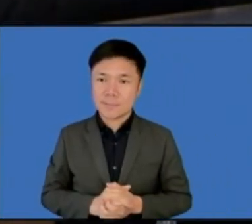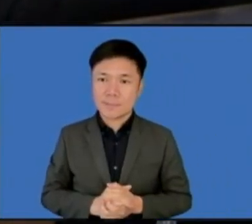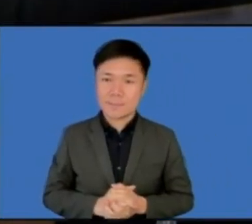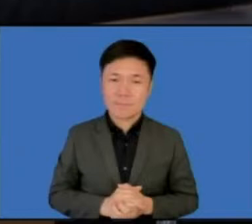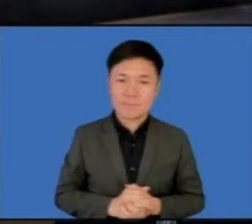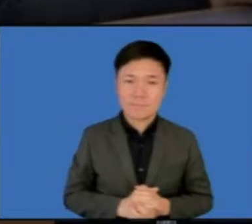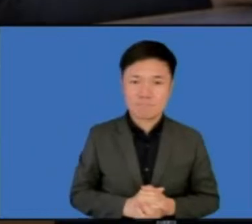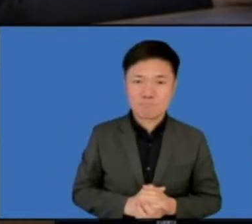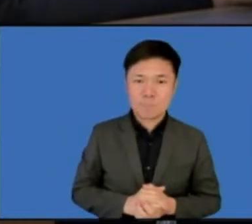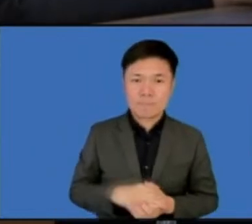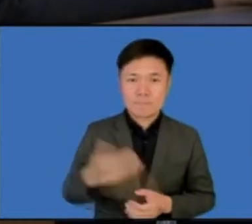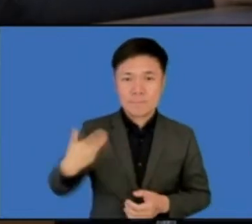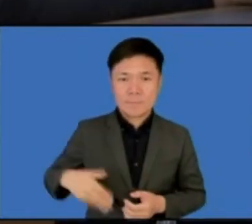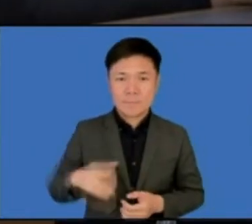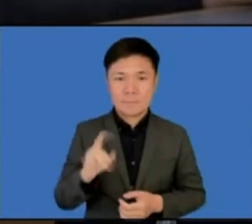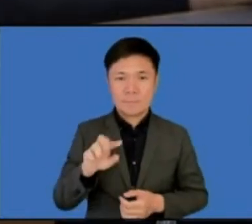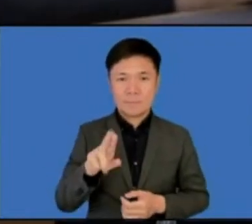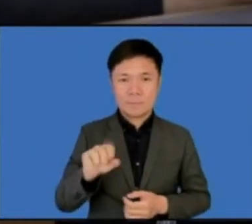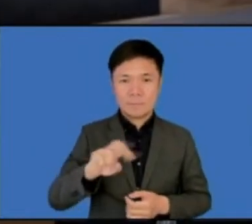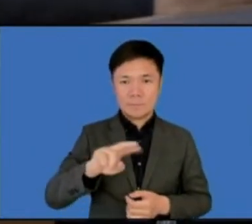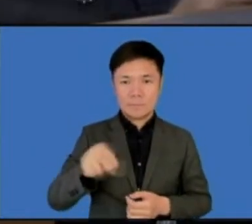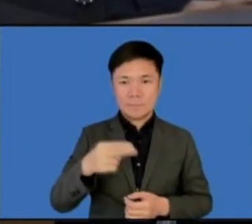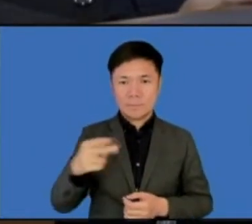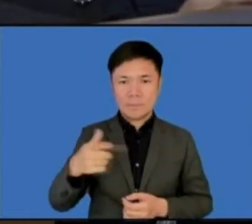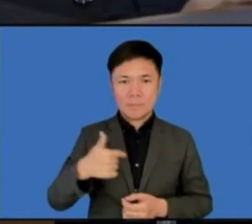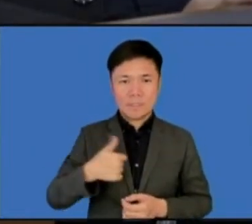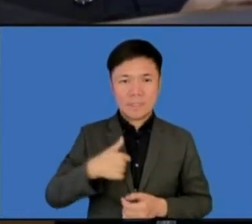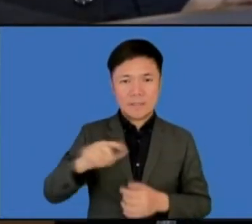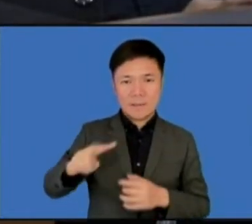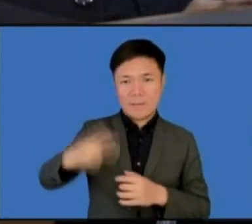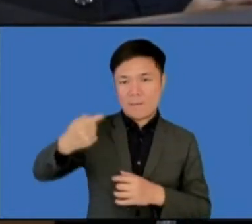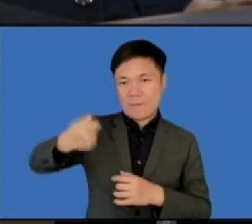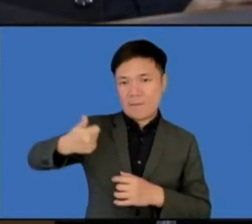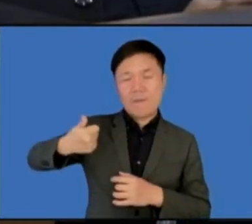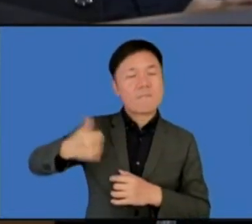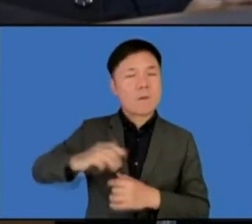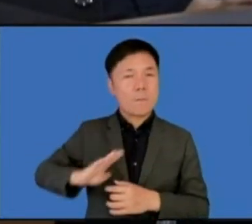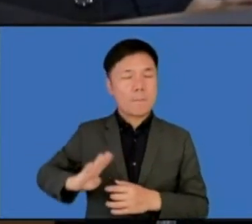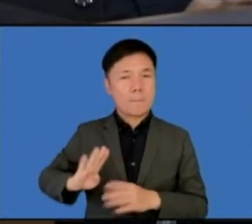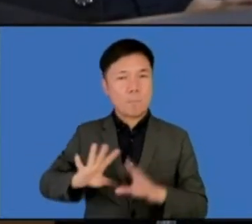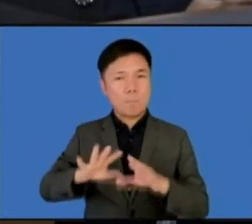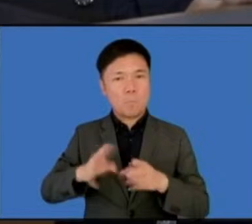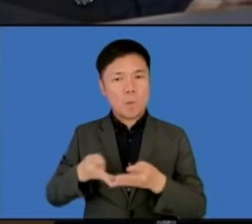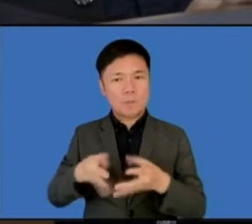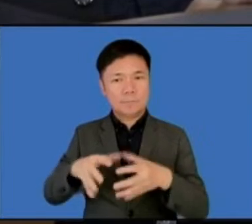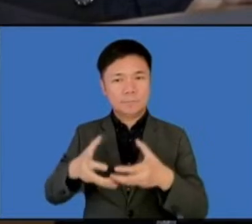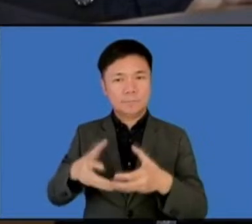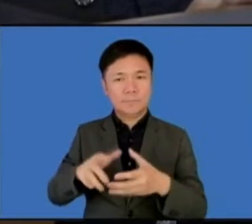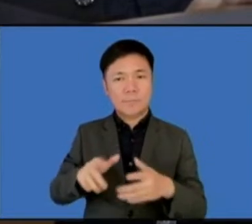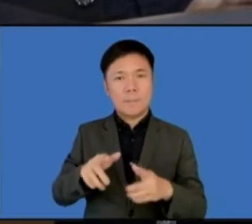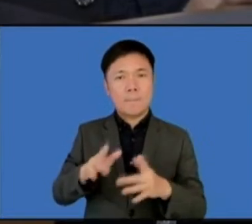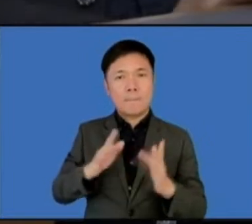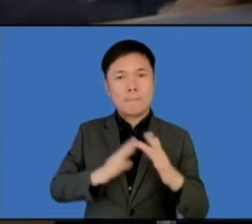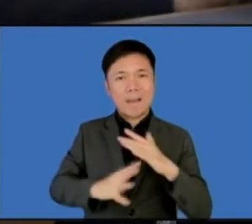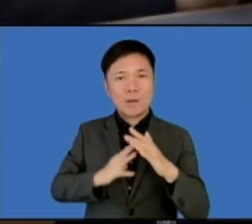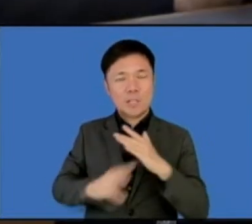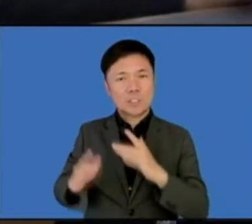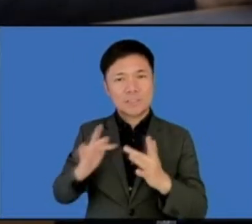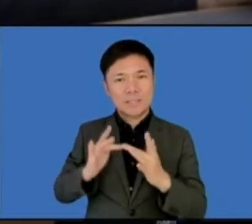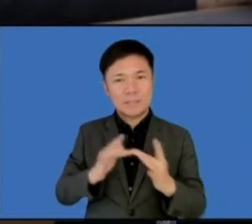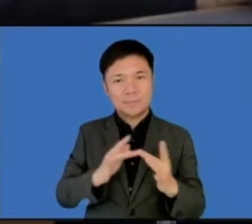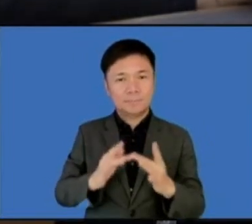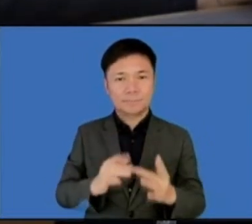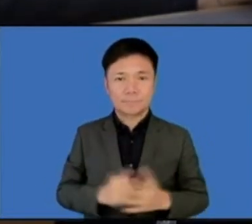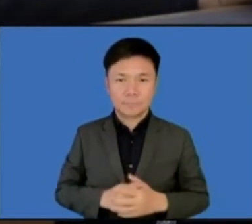Regional Vice President, Board Member with Women in Migration Network. ITUC is the member of Women in Migration Network and represent